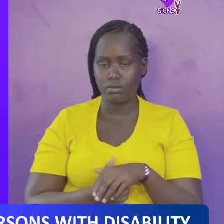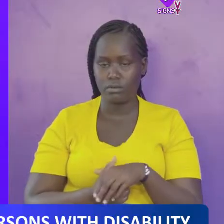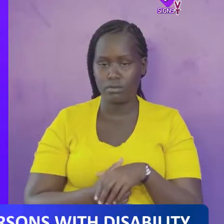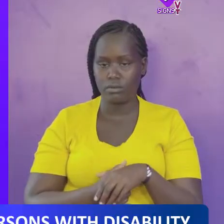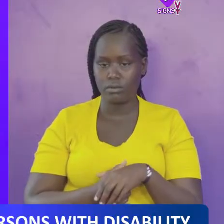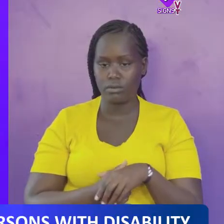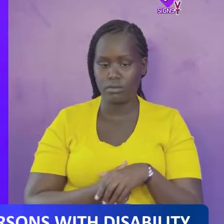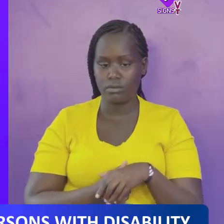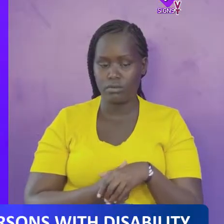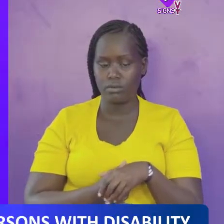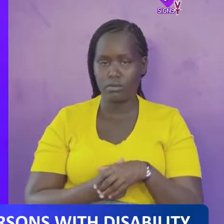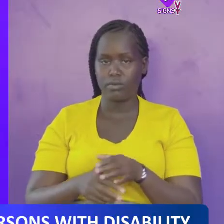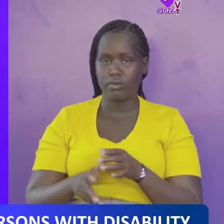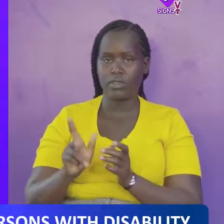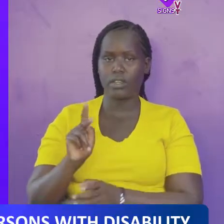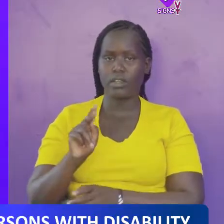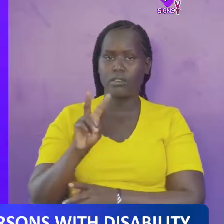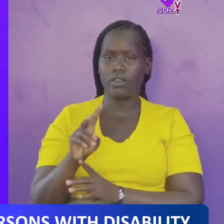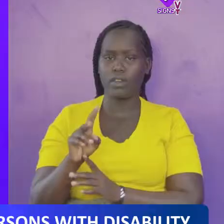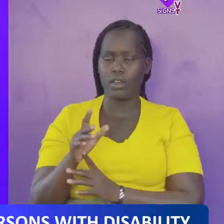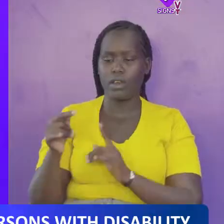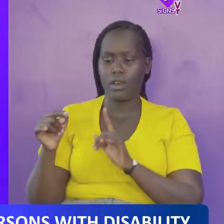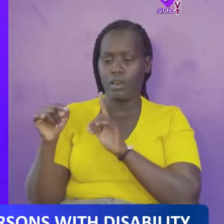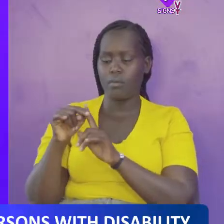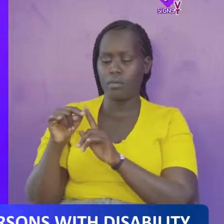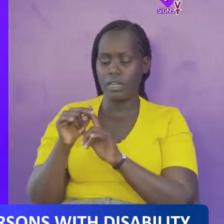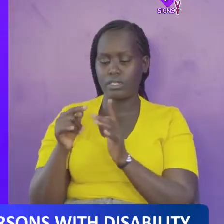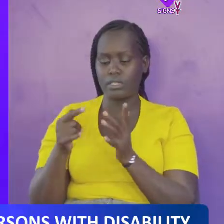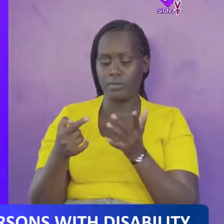V class. Okay. Like